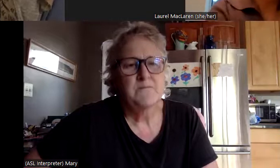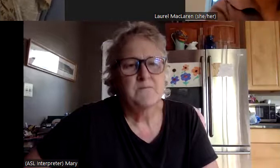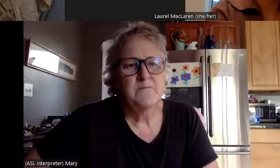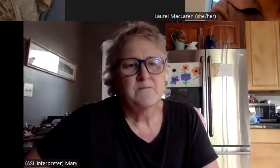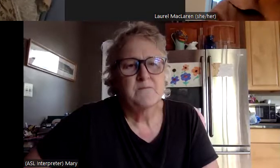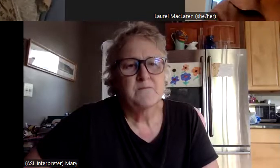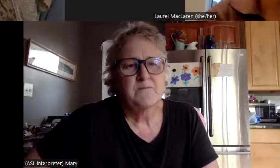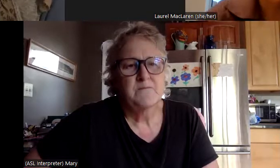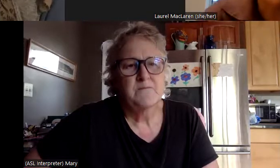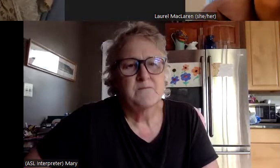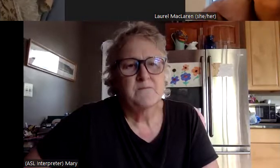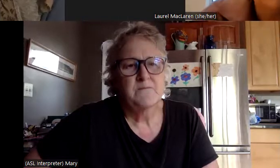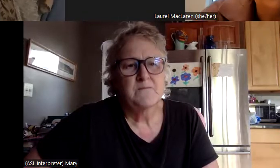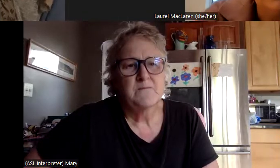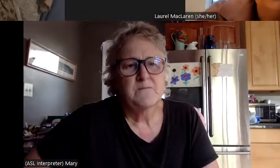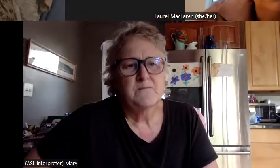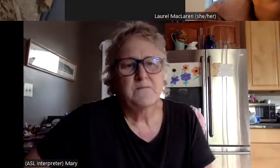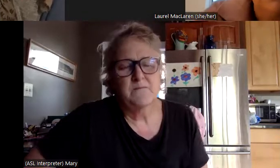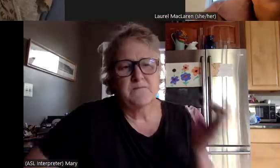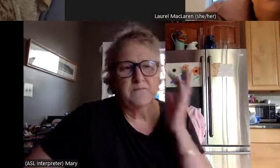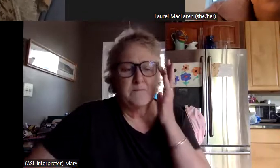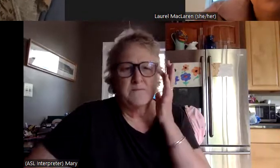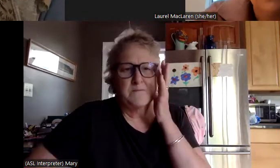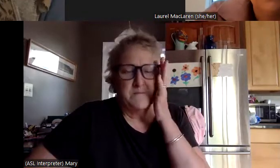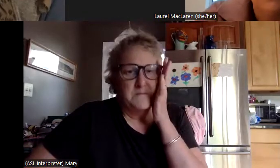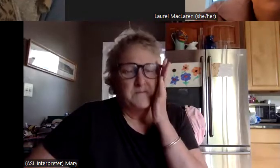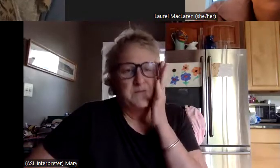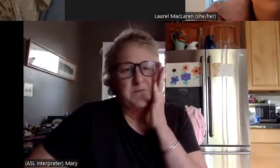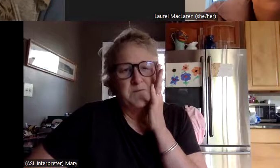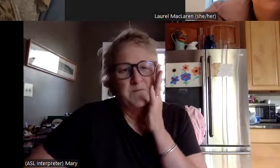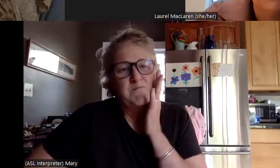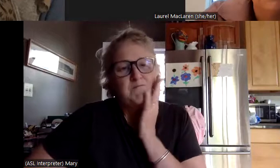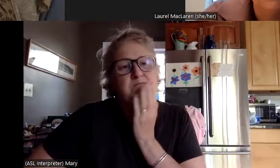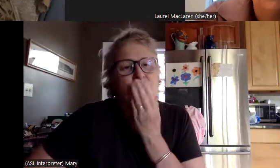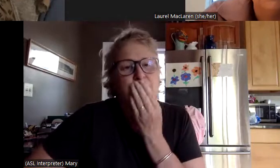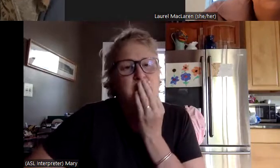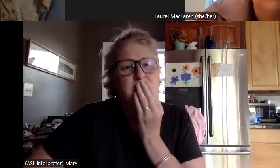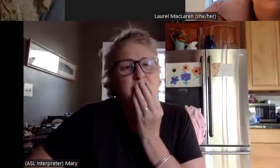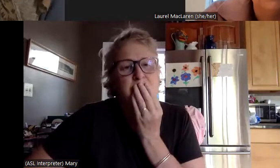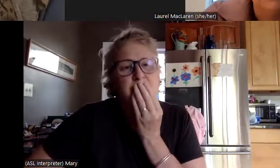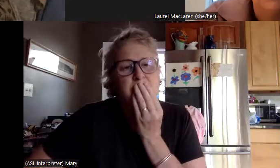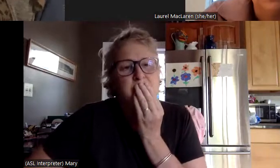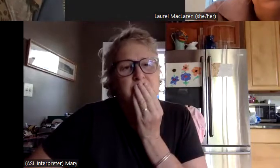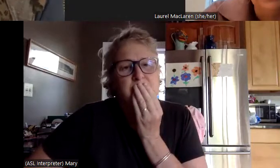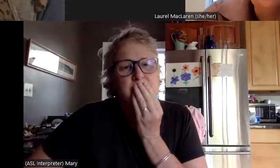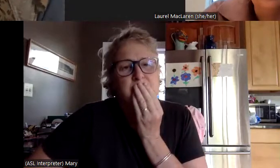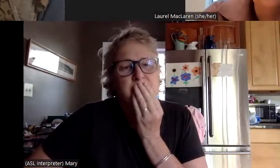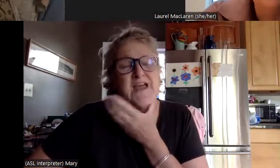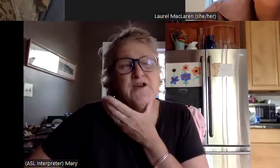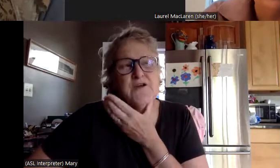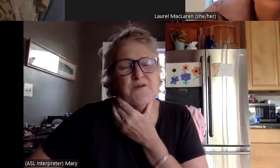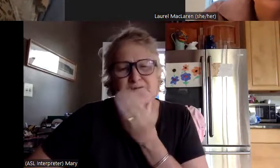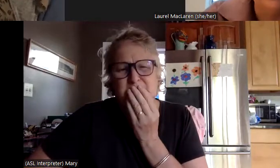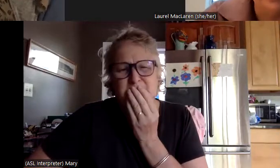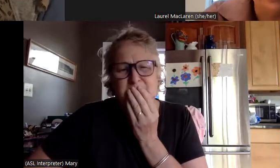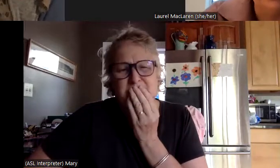man, that was my one. I don't know about you guys, but one of my first lessons in being outside from my dad was about snakes. I mean, I grew up